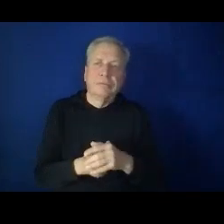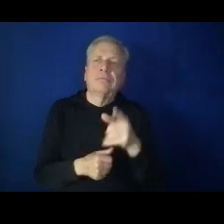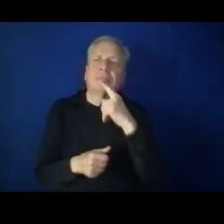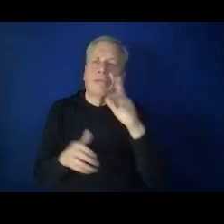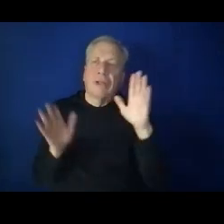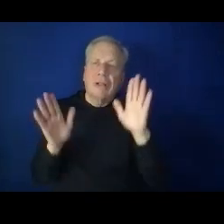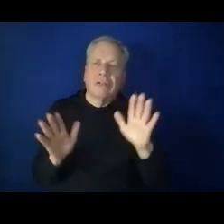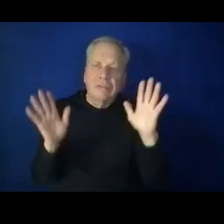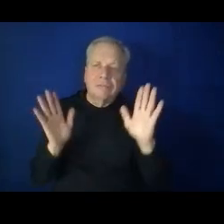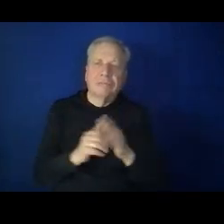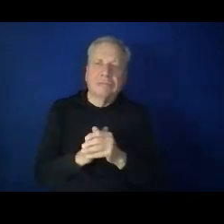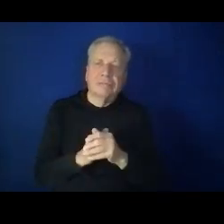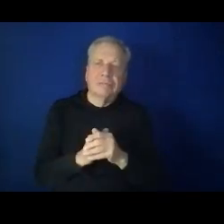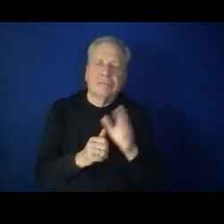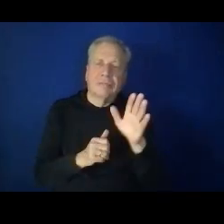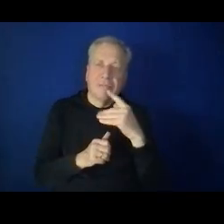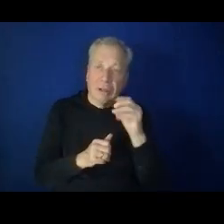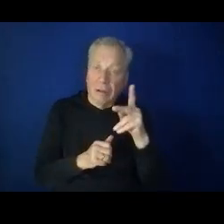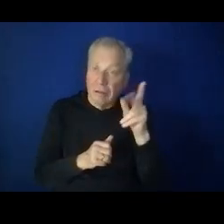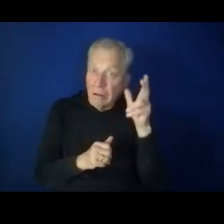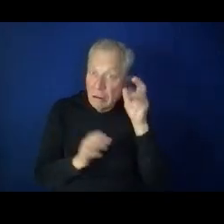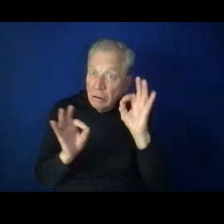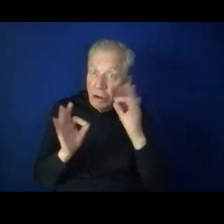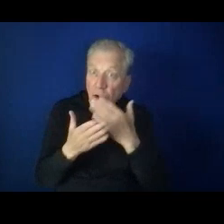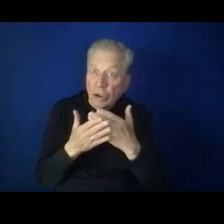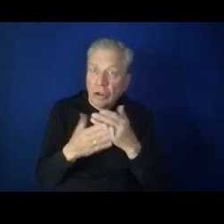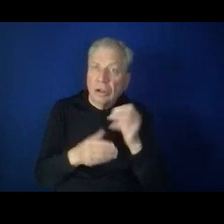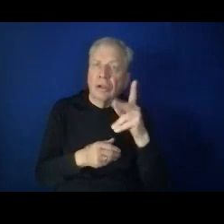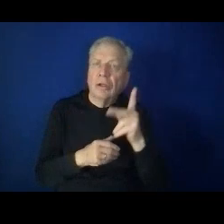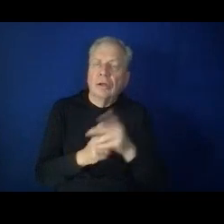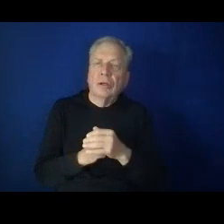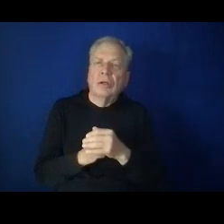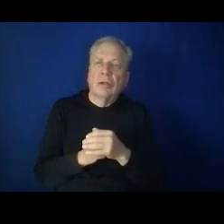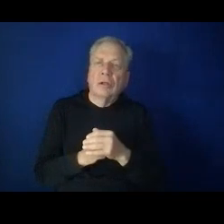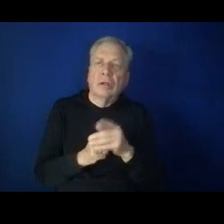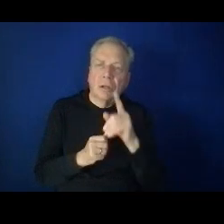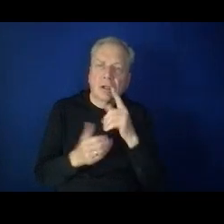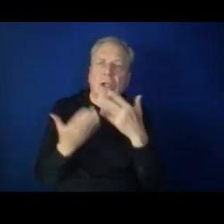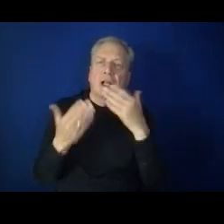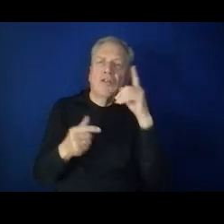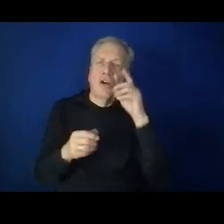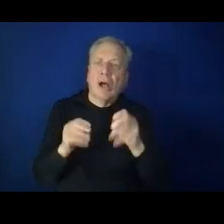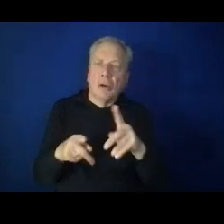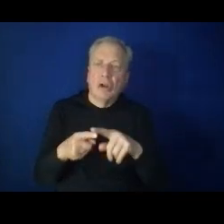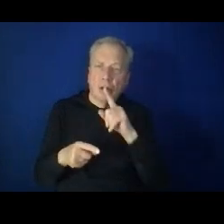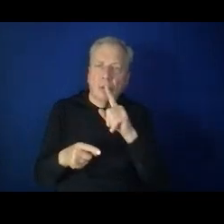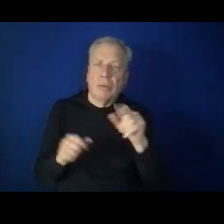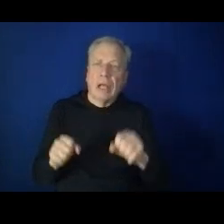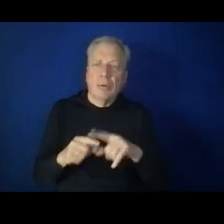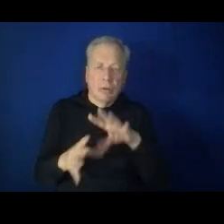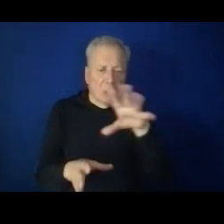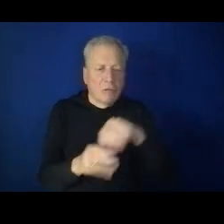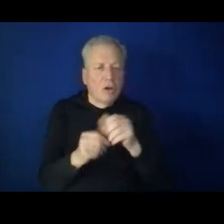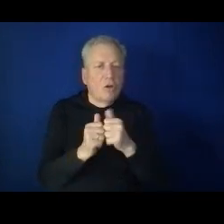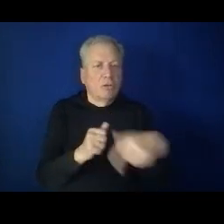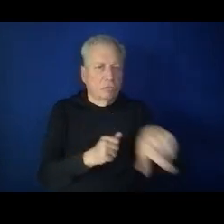Fantastic. You hear me okay? That's good. Good. Grateful for the opportunity to be able to engage with